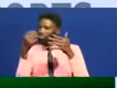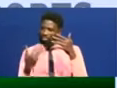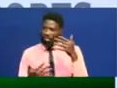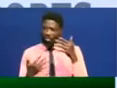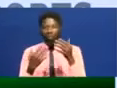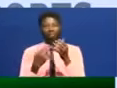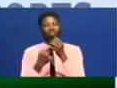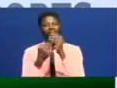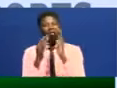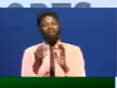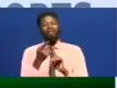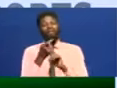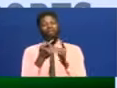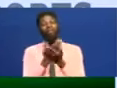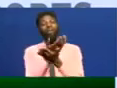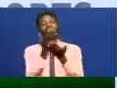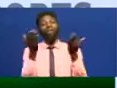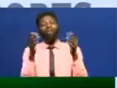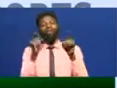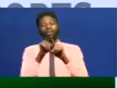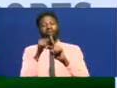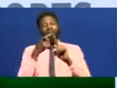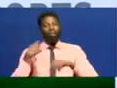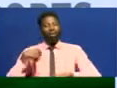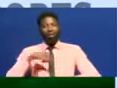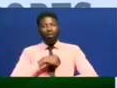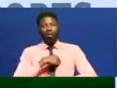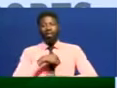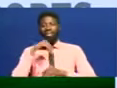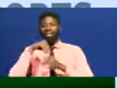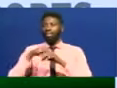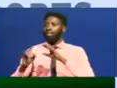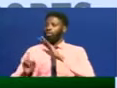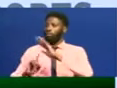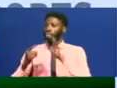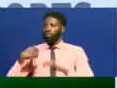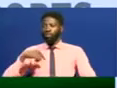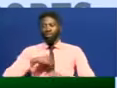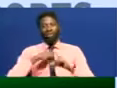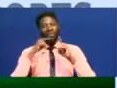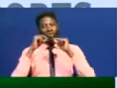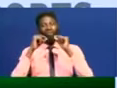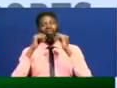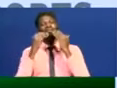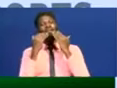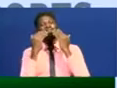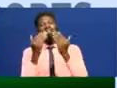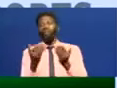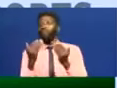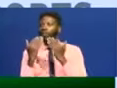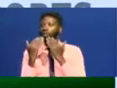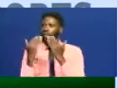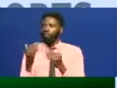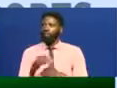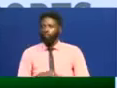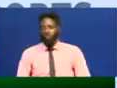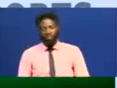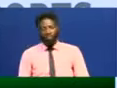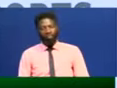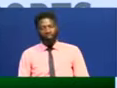from us as a ministry, ninasema asanteni sana. Now, good